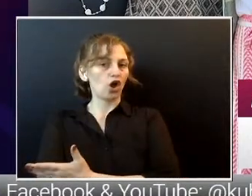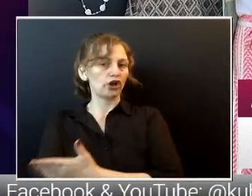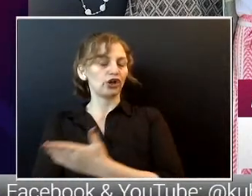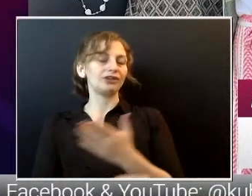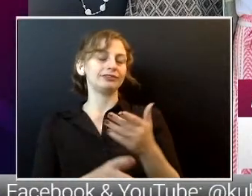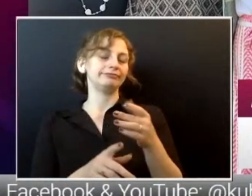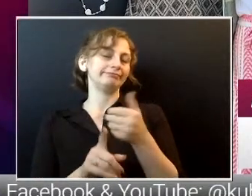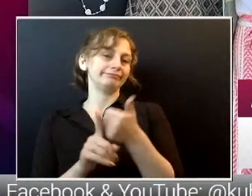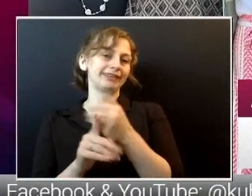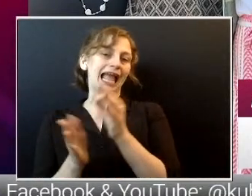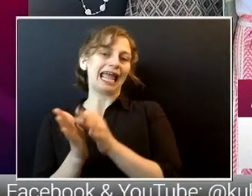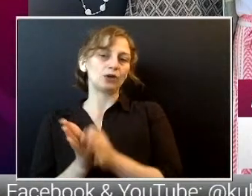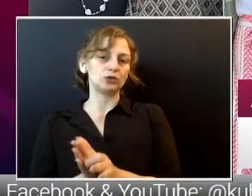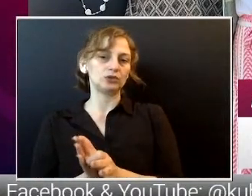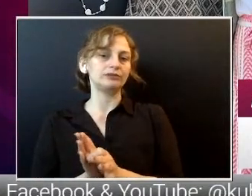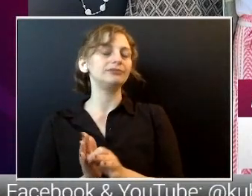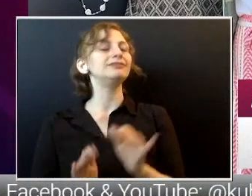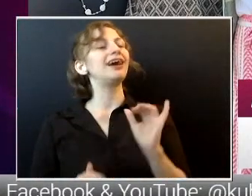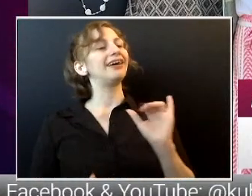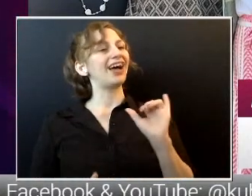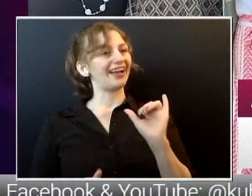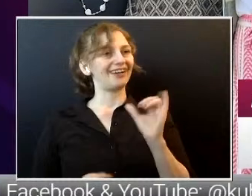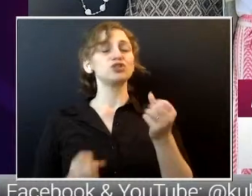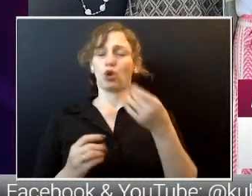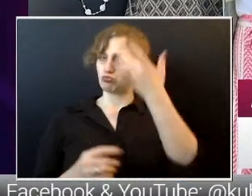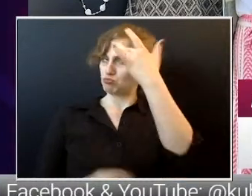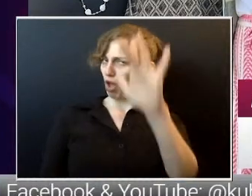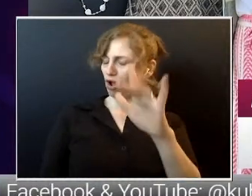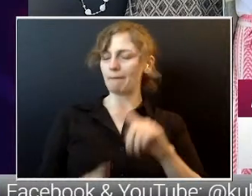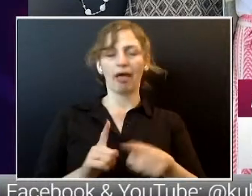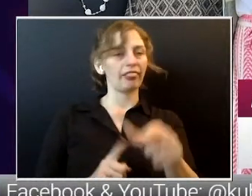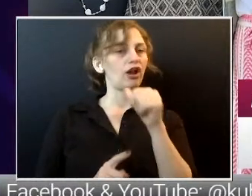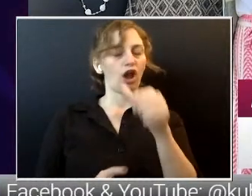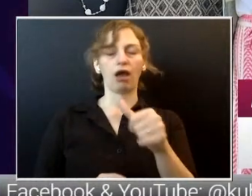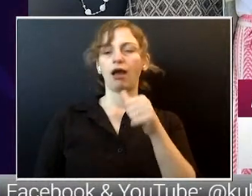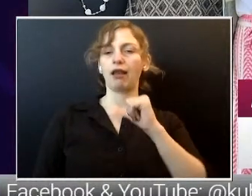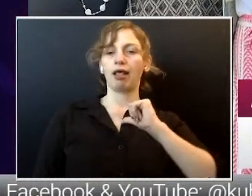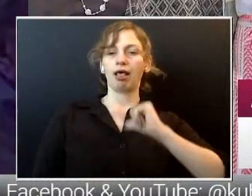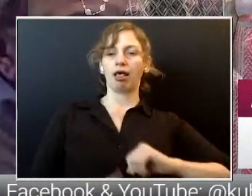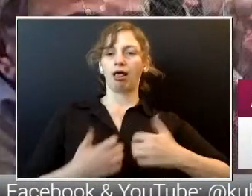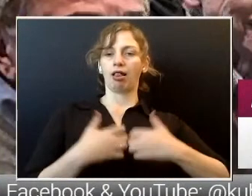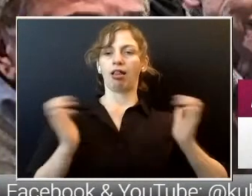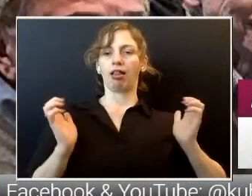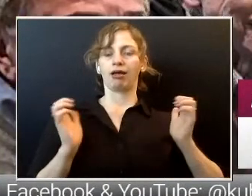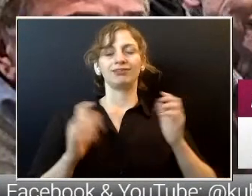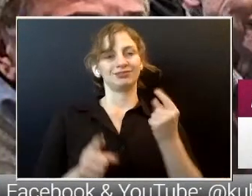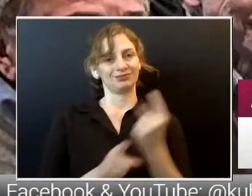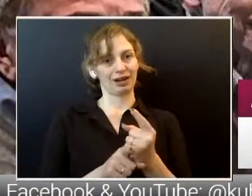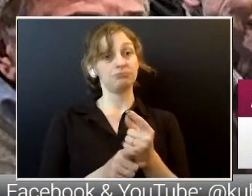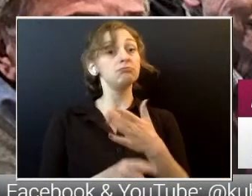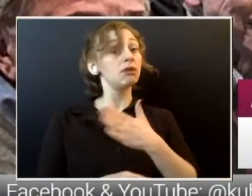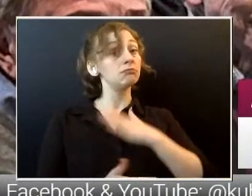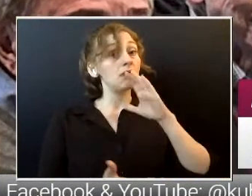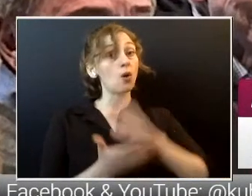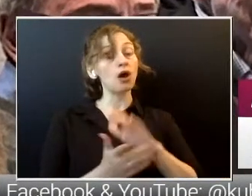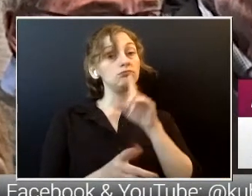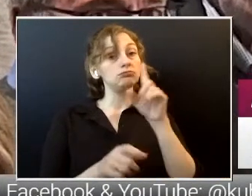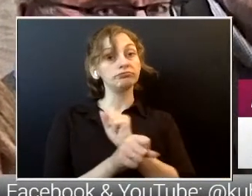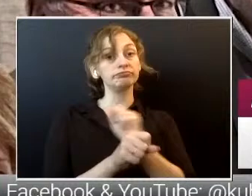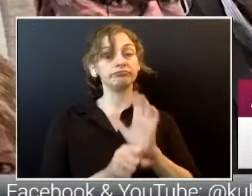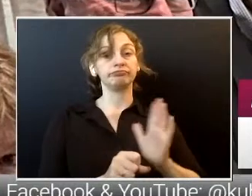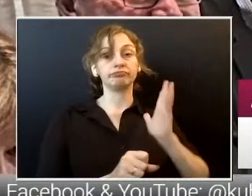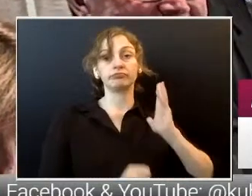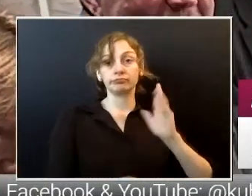opening chests. Right. They're doing other things that are smart people things. But my wife is a nurse, actually. She was. Oh, wow. Previous